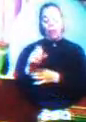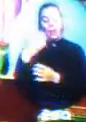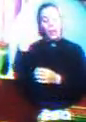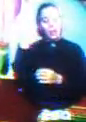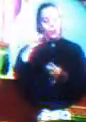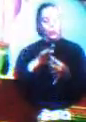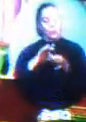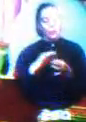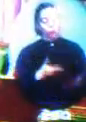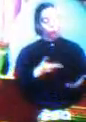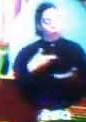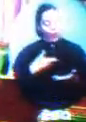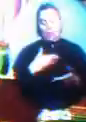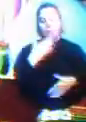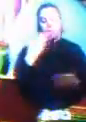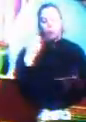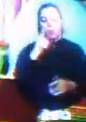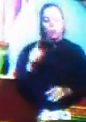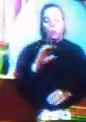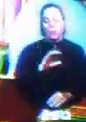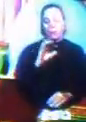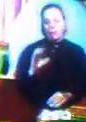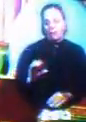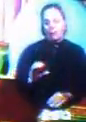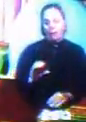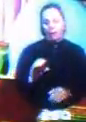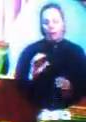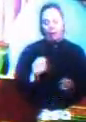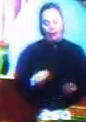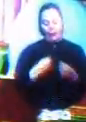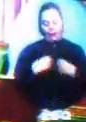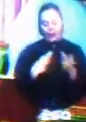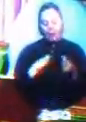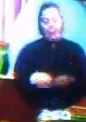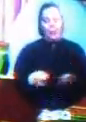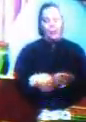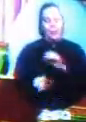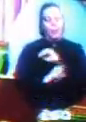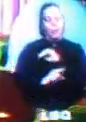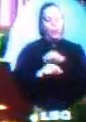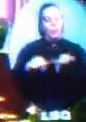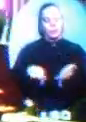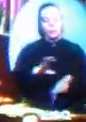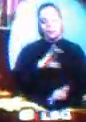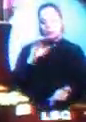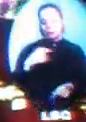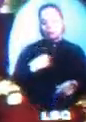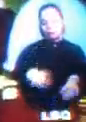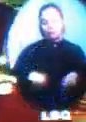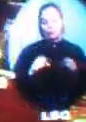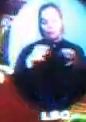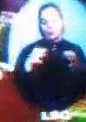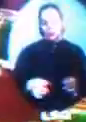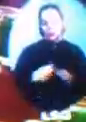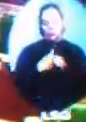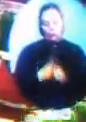Canada. It would have cost jobs. It was a principled decision on behalf of Canadians.